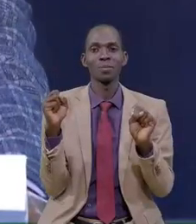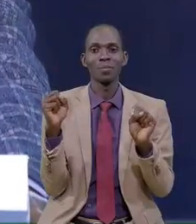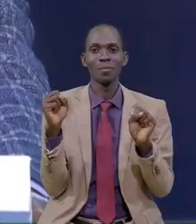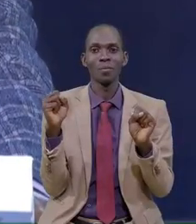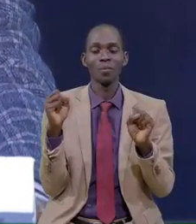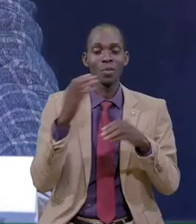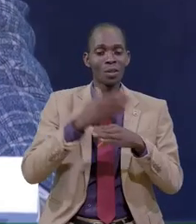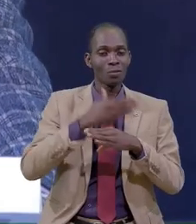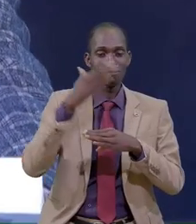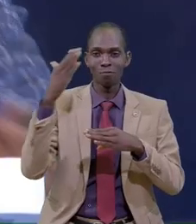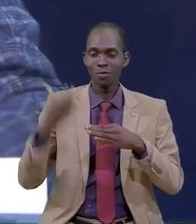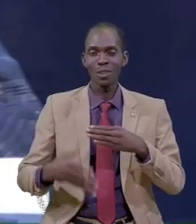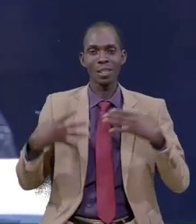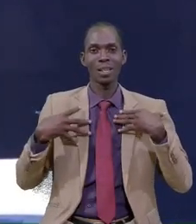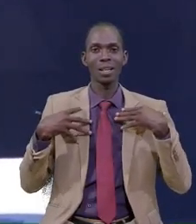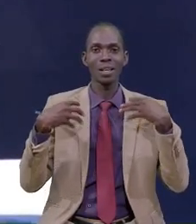Total healing.